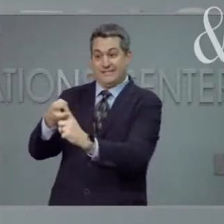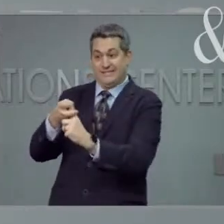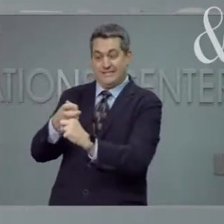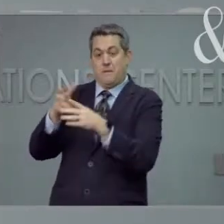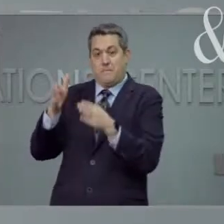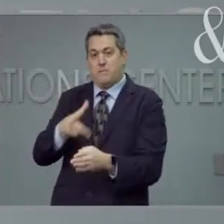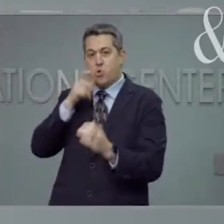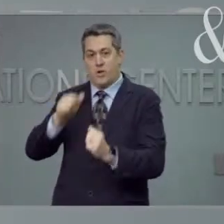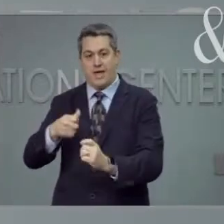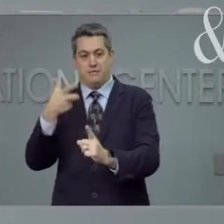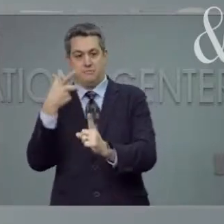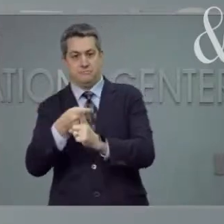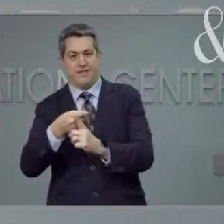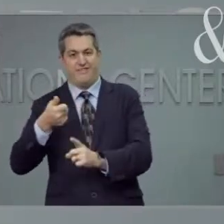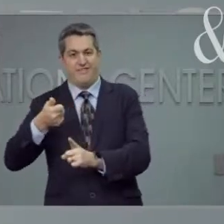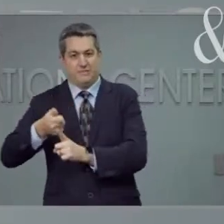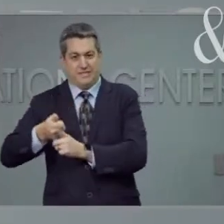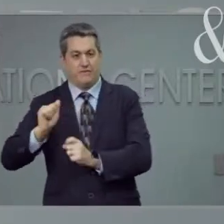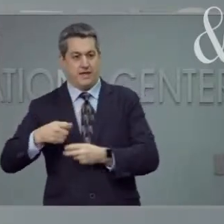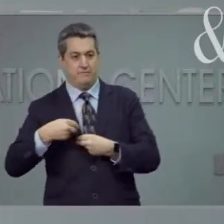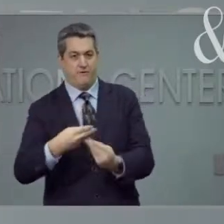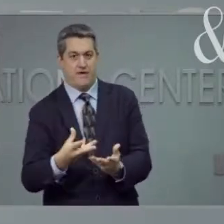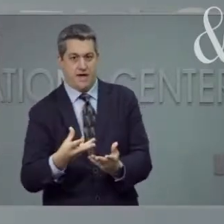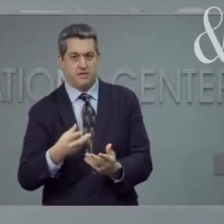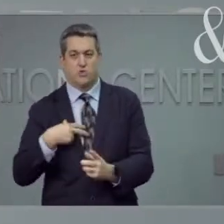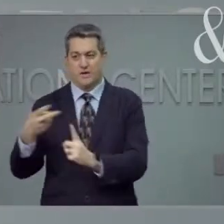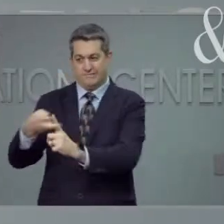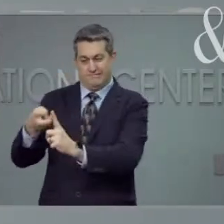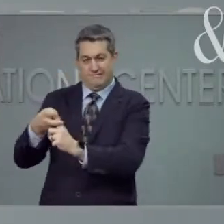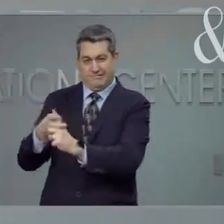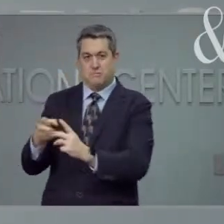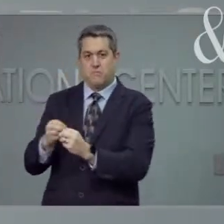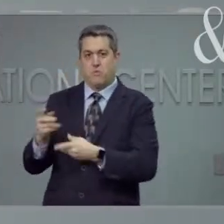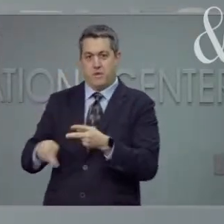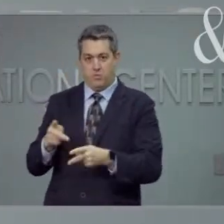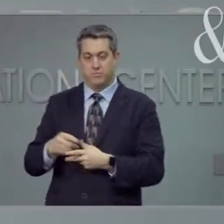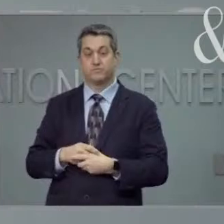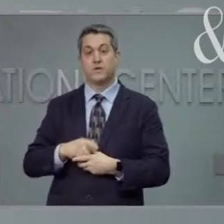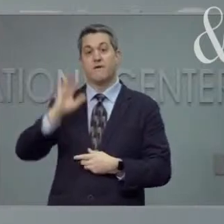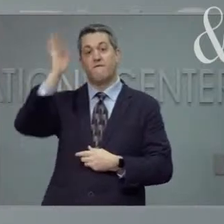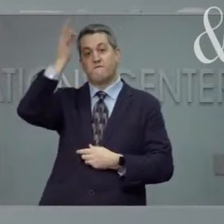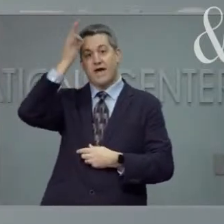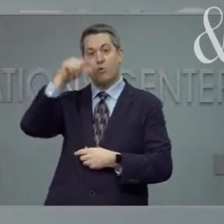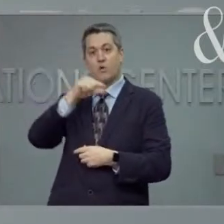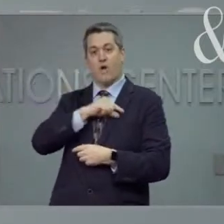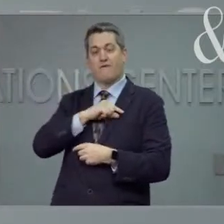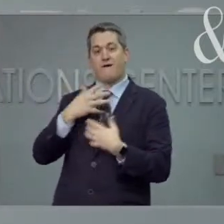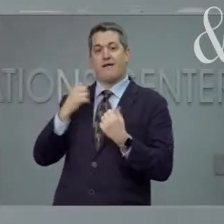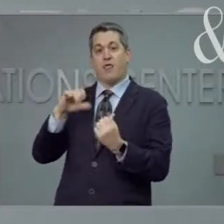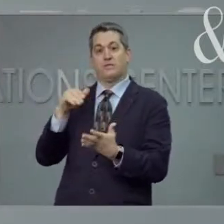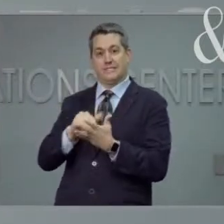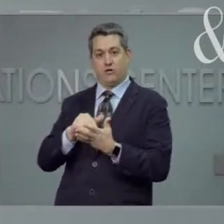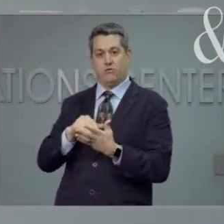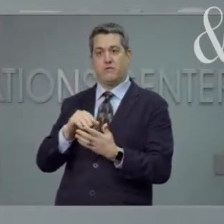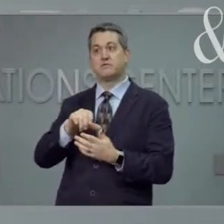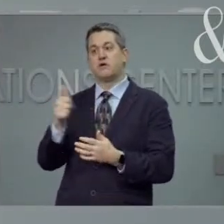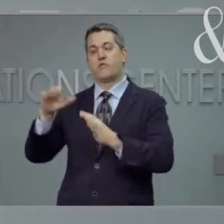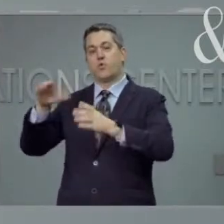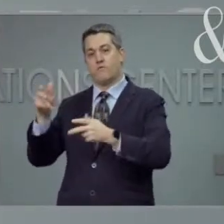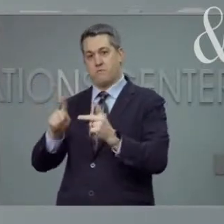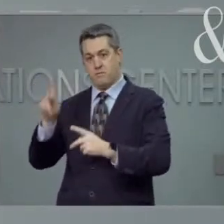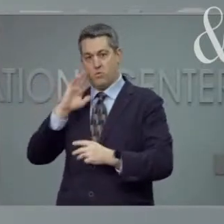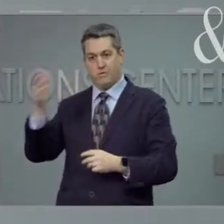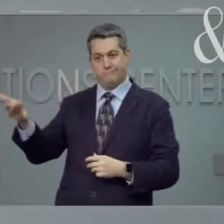vaccinators. With the next group coming on are our federally qualified health centers. I think that will be another opportunity